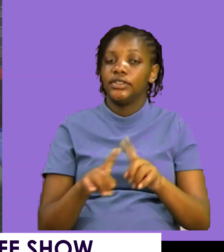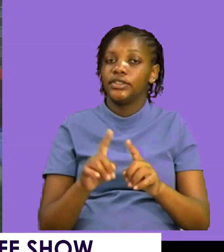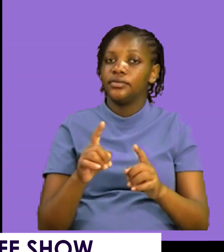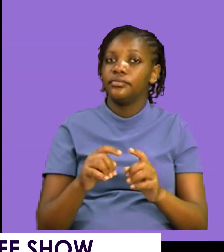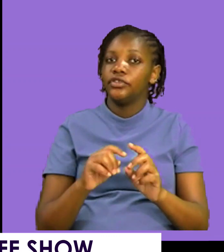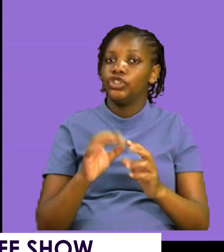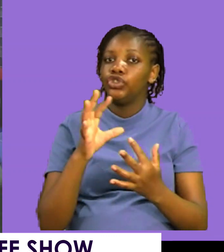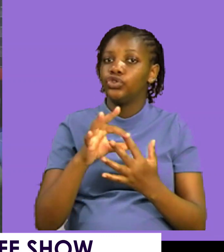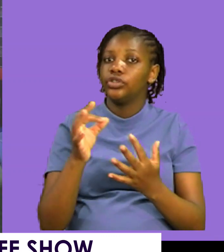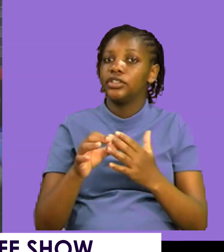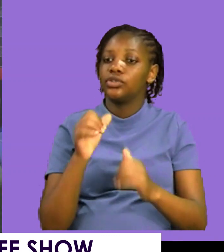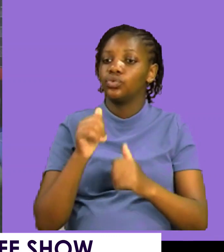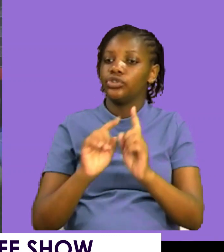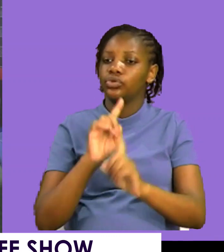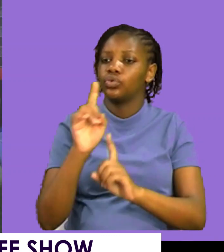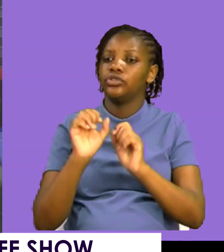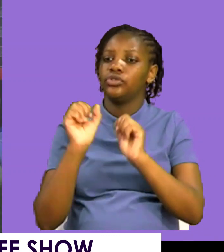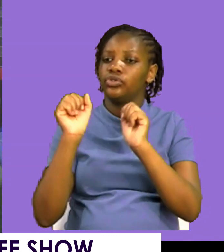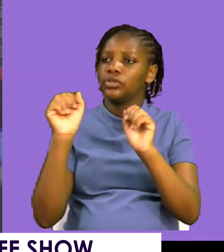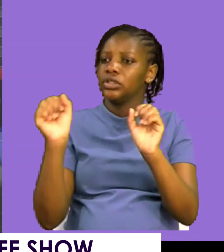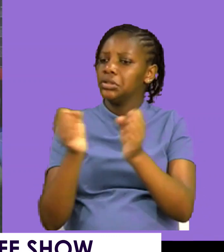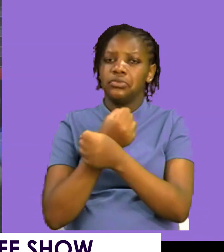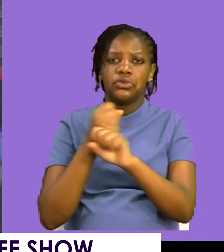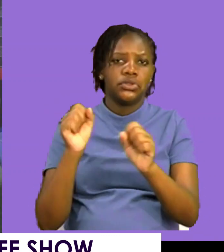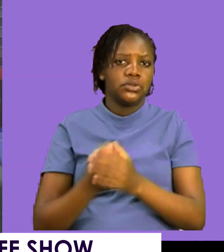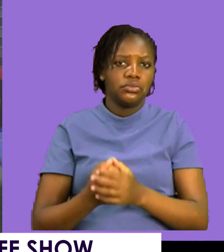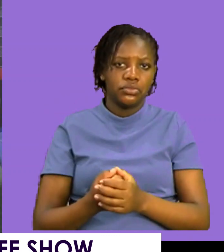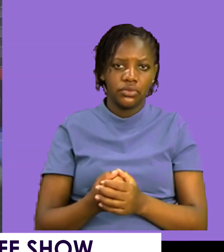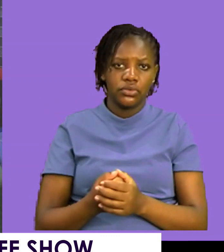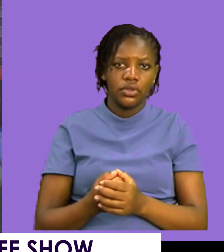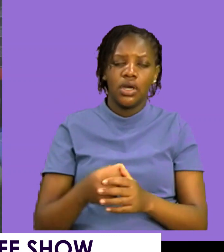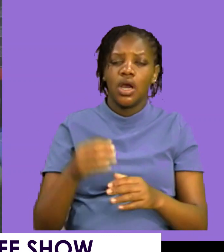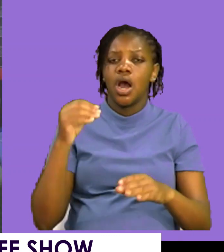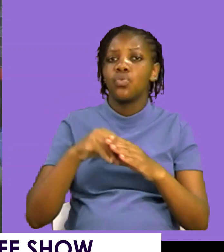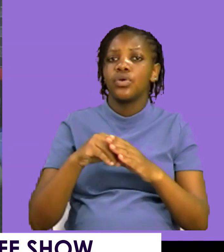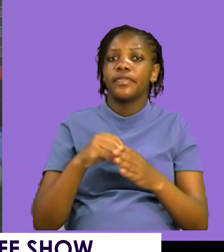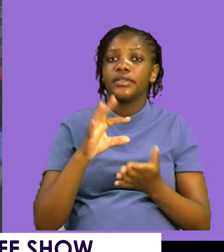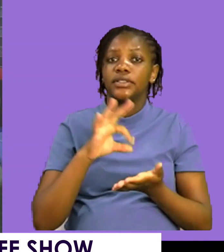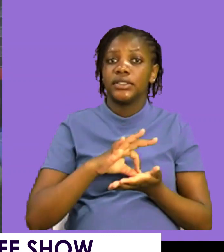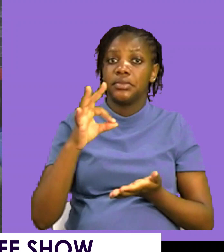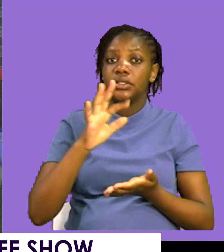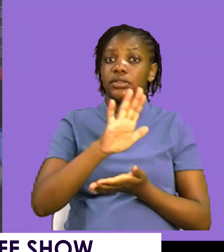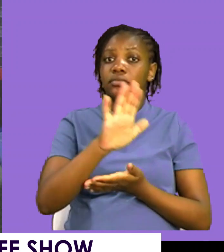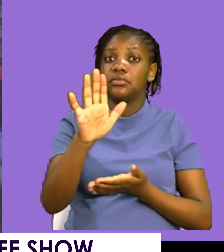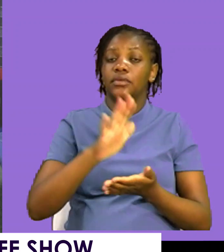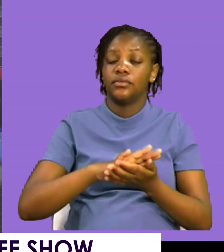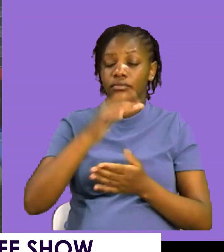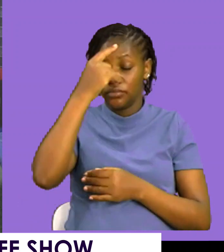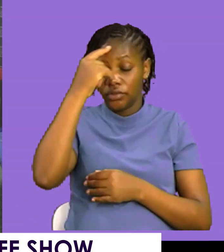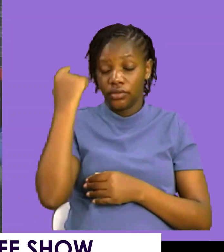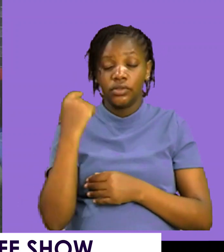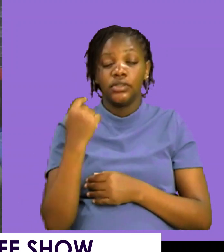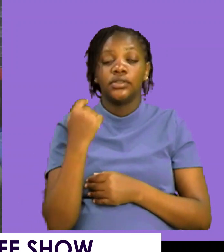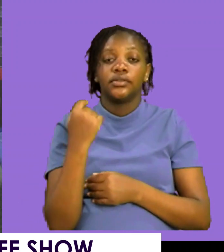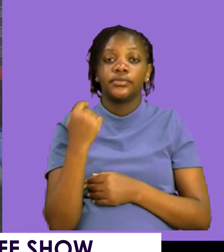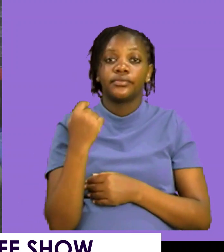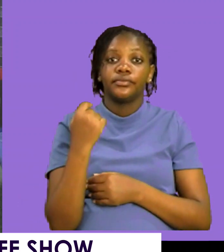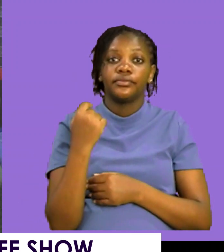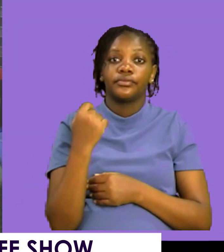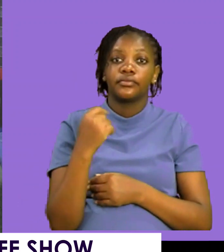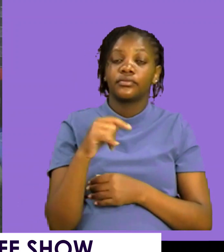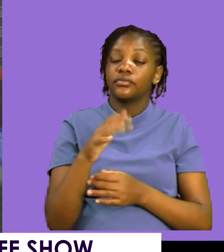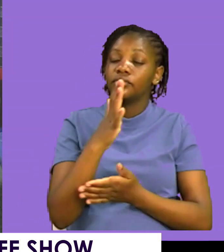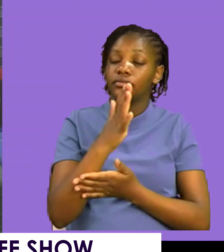unquestionable for those who are not religious, are found right deep in the spirit, because they stem from the part